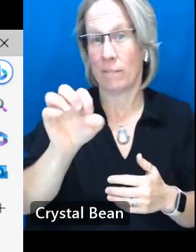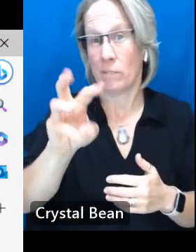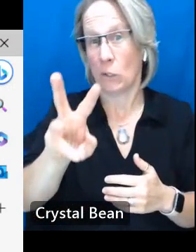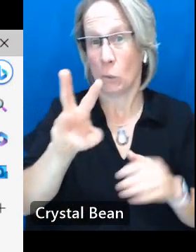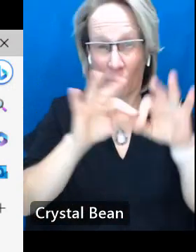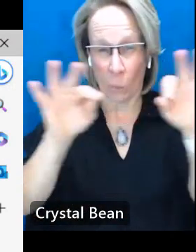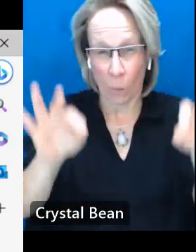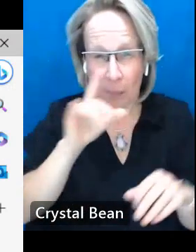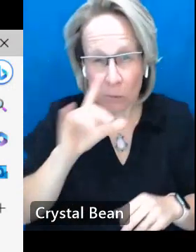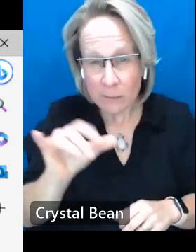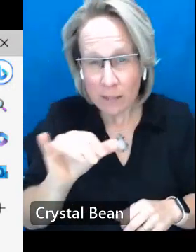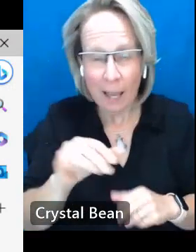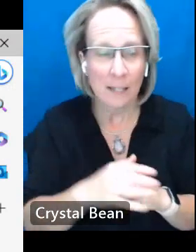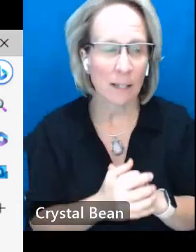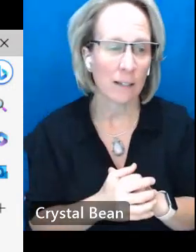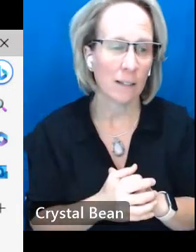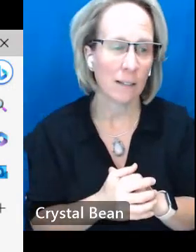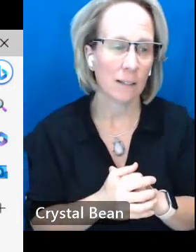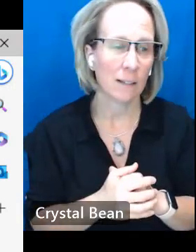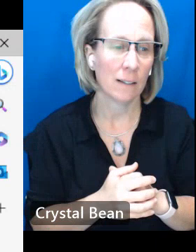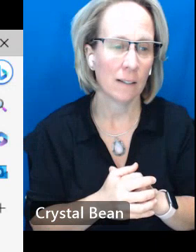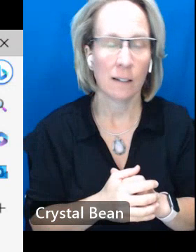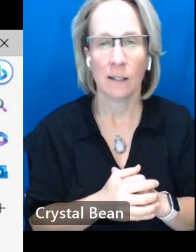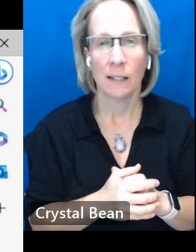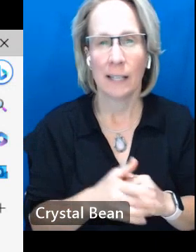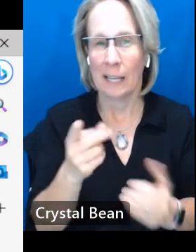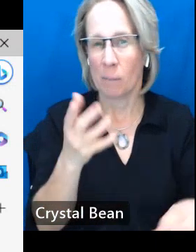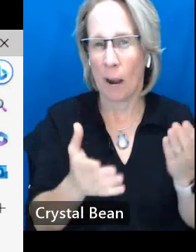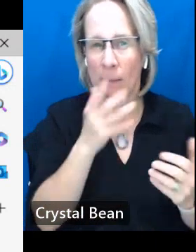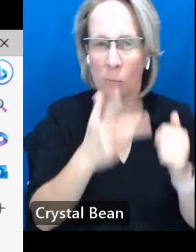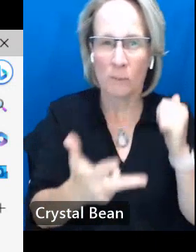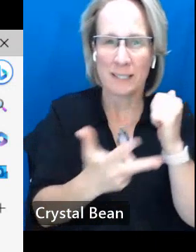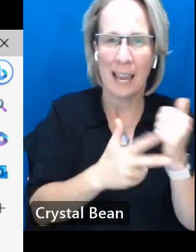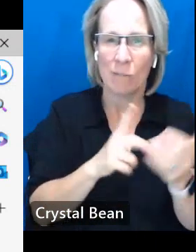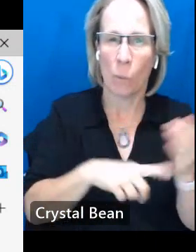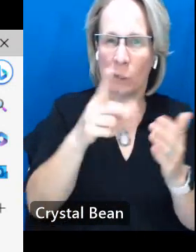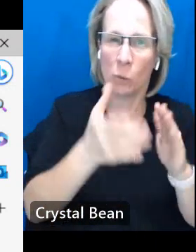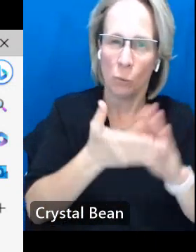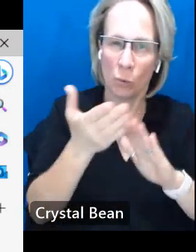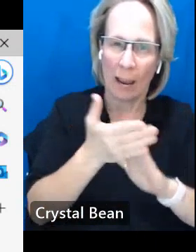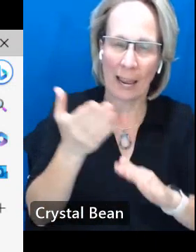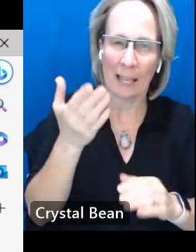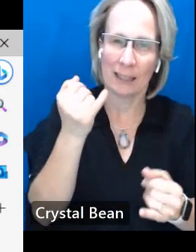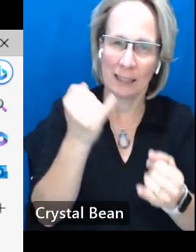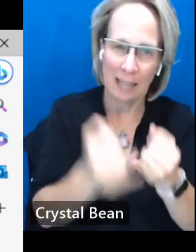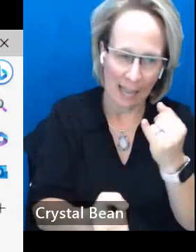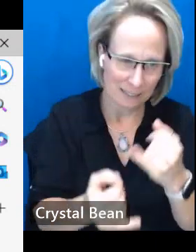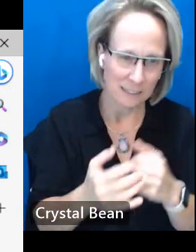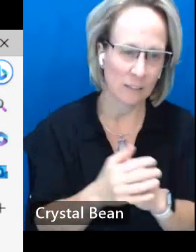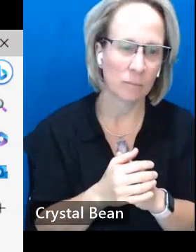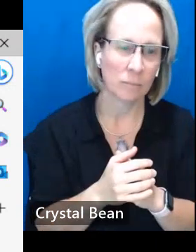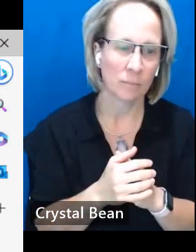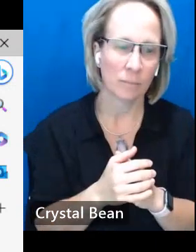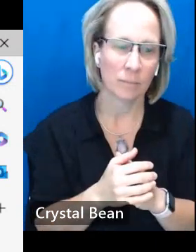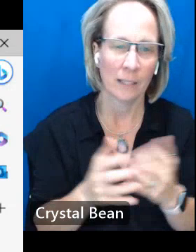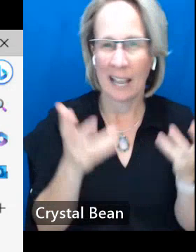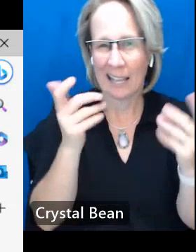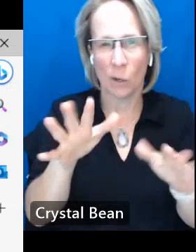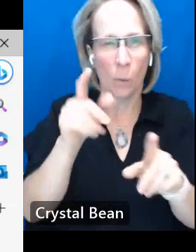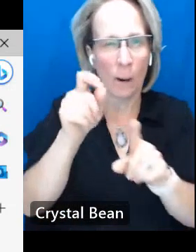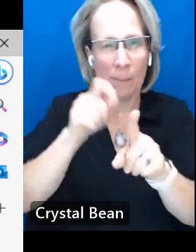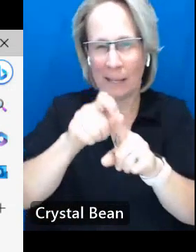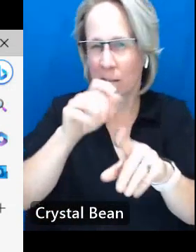You'll see it'll probably save whatever you ran last. So again, I can run any agency I want to. I don't want to pick on anybody here. Let's look